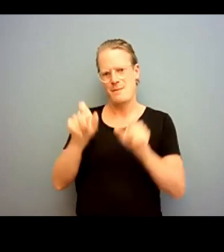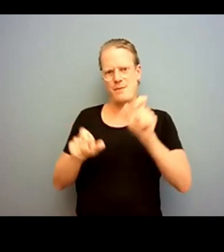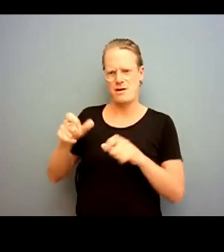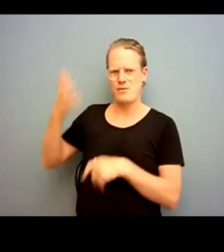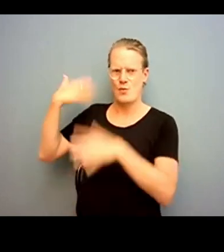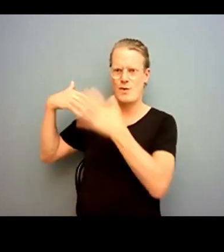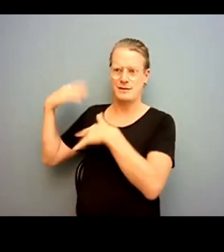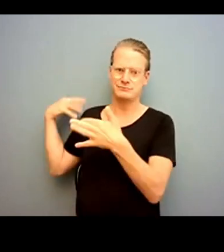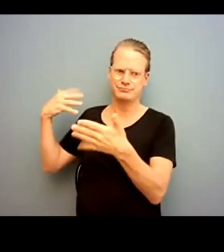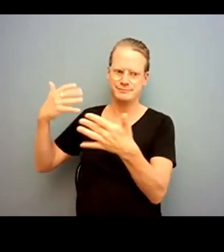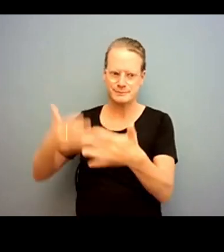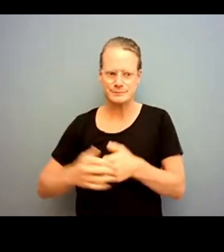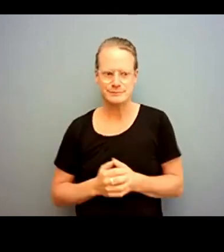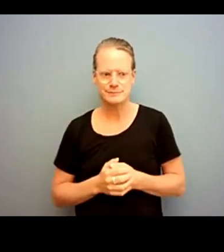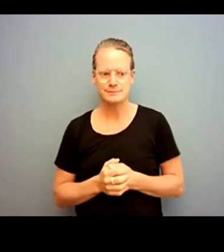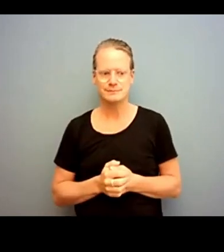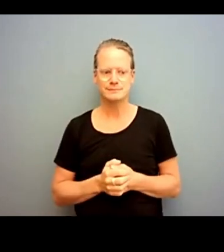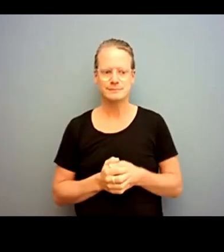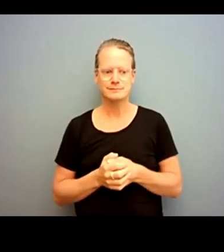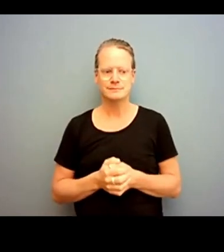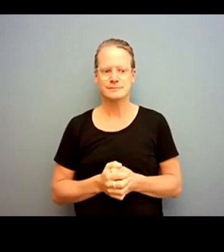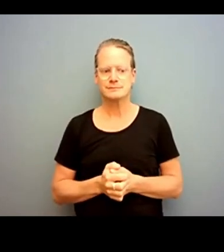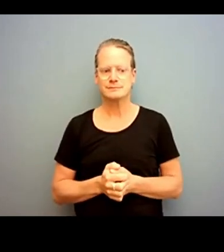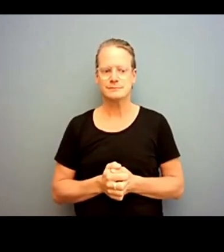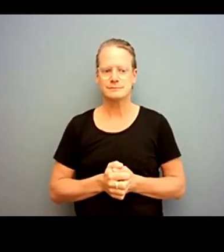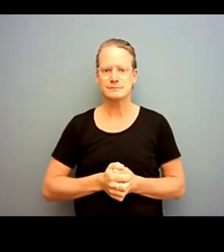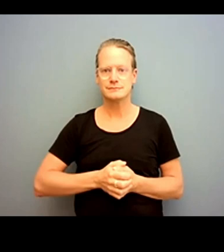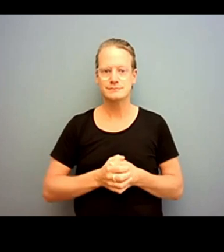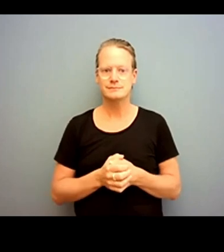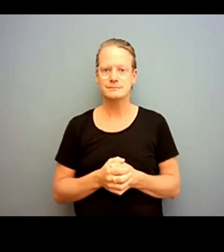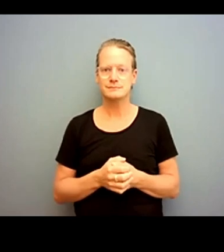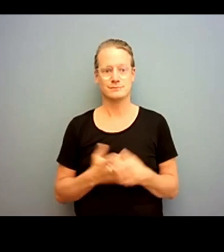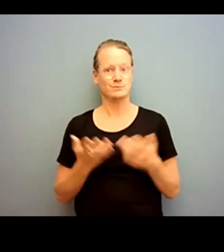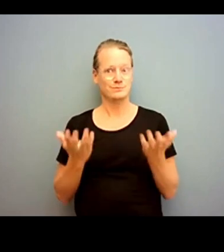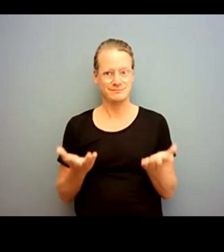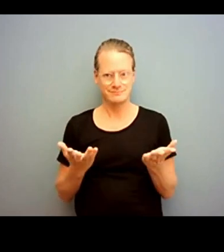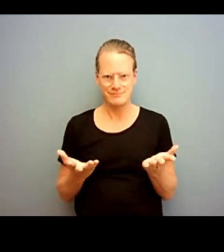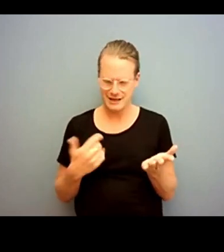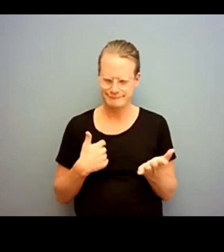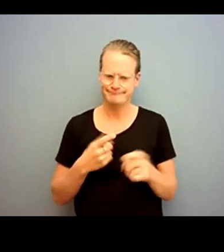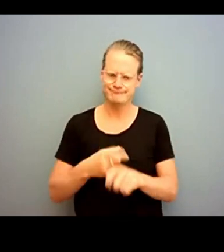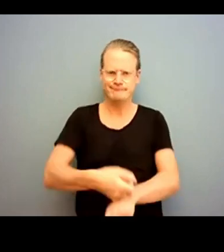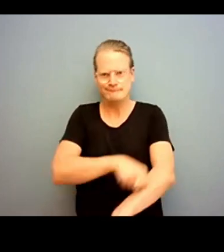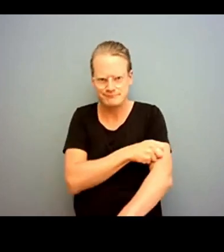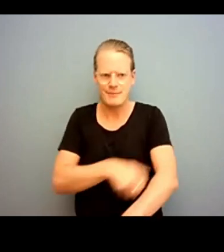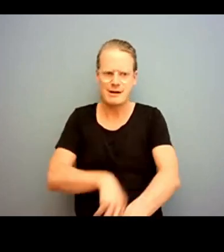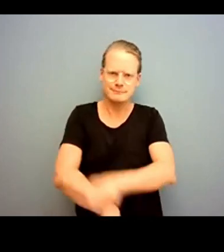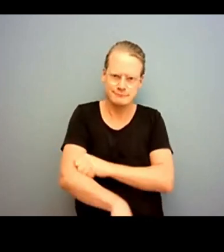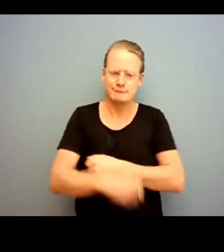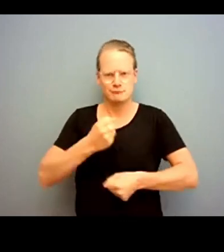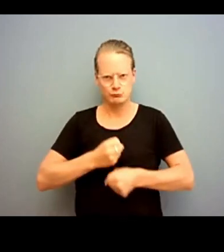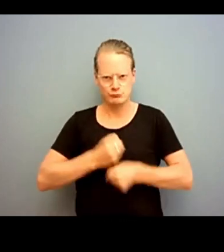And now, again, we will sharpen our minds and get the opportunity to learn more about how the rights of persons with